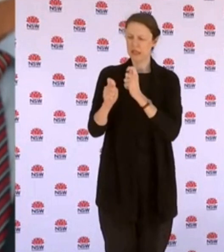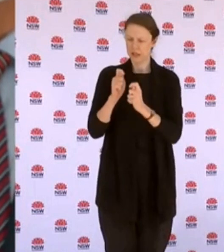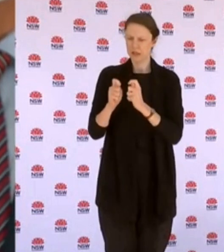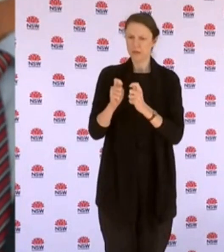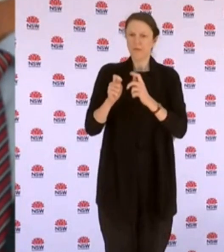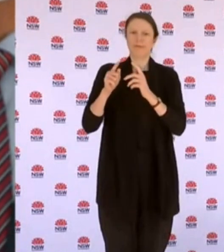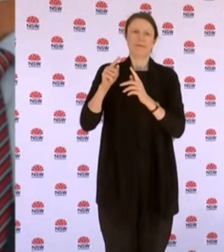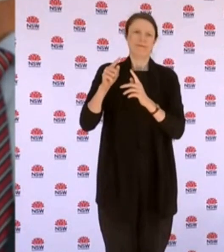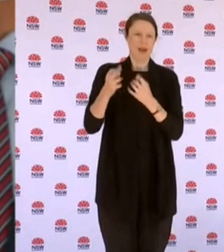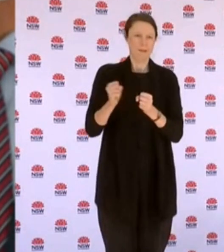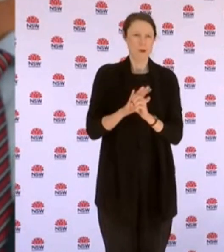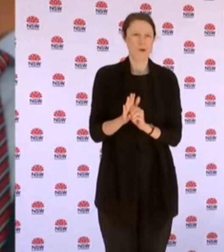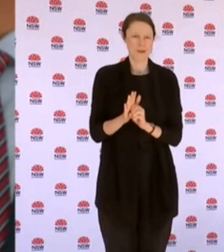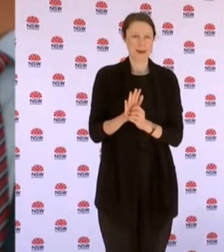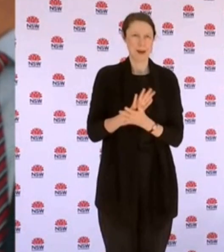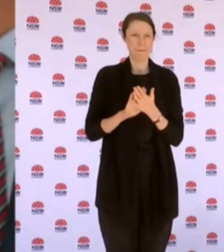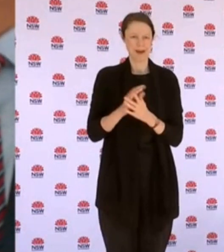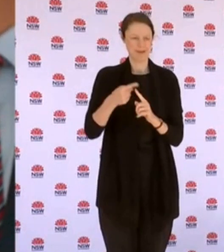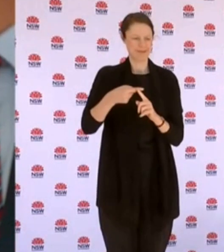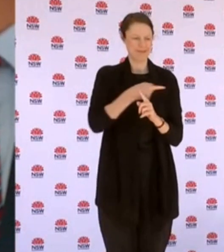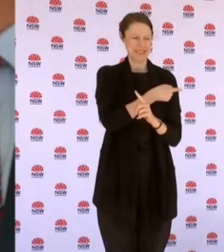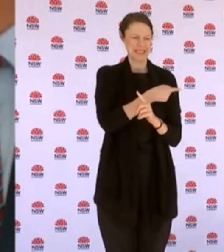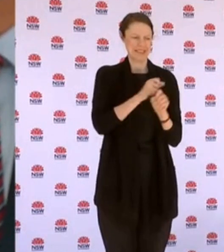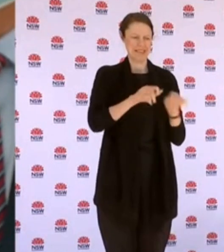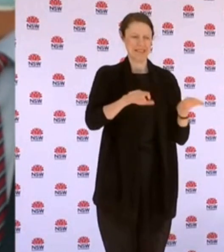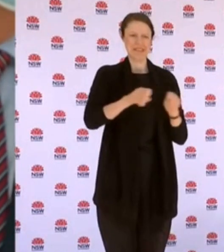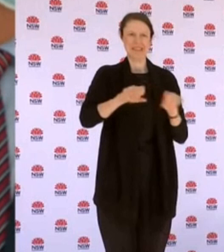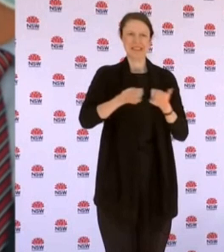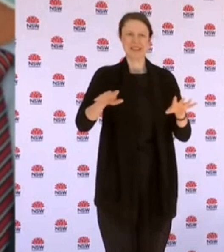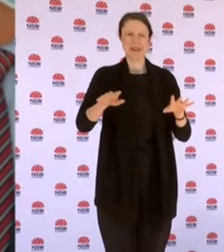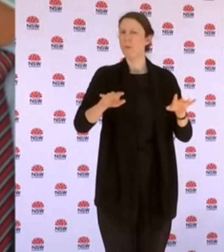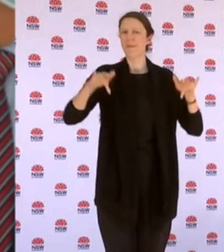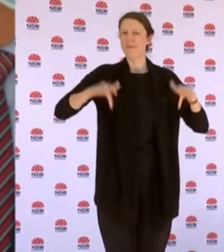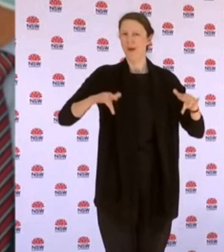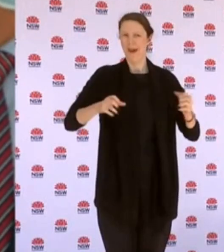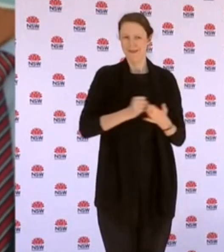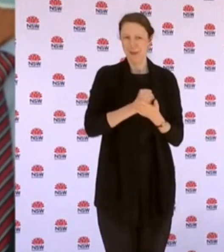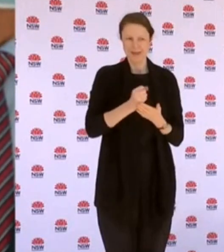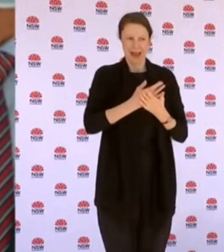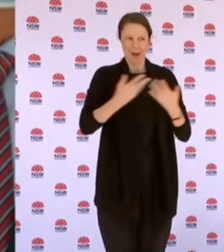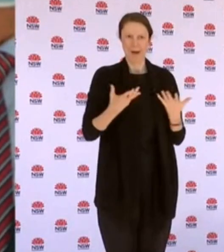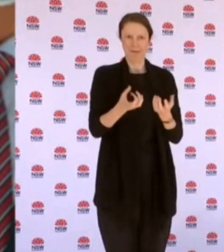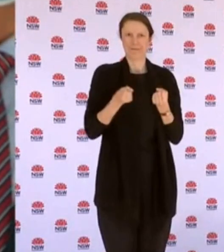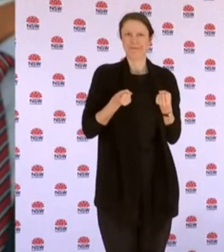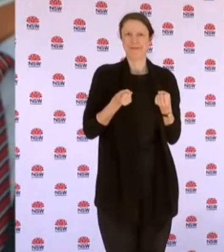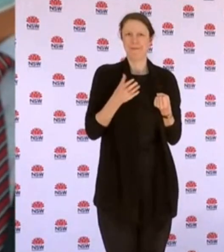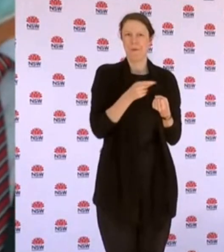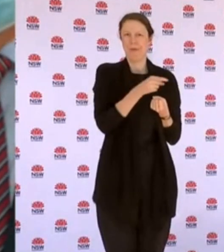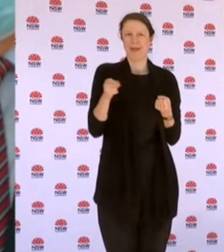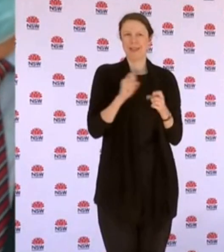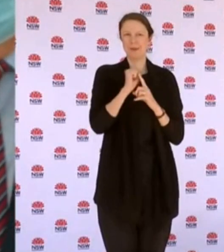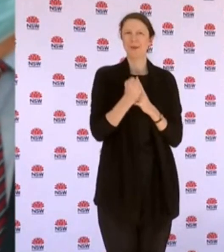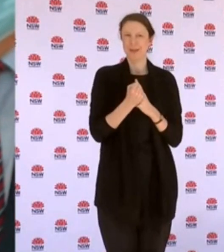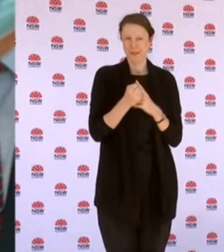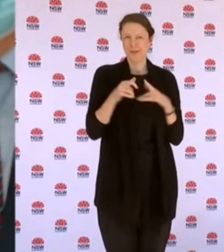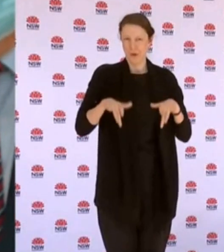to put in some additional measures. So our messaging, if you have got symptoms, you should go and get tested.